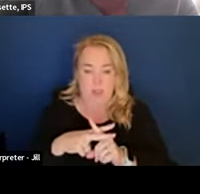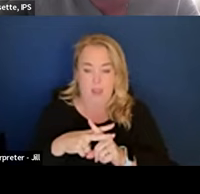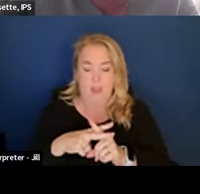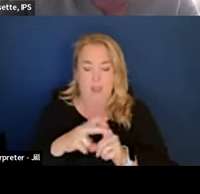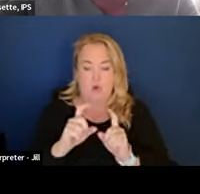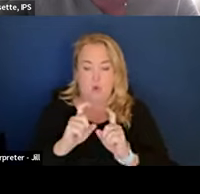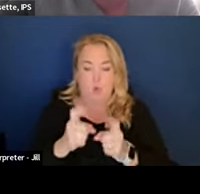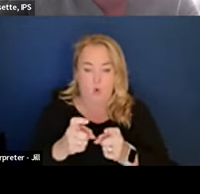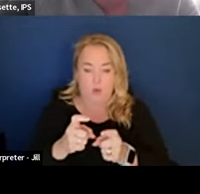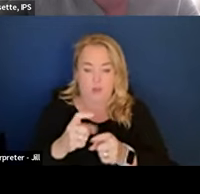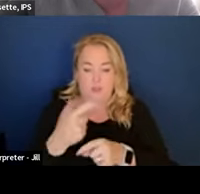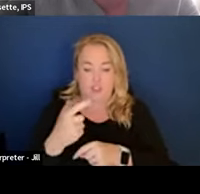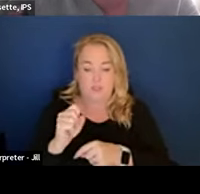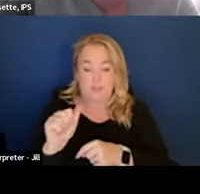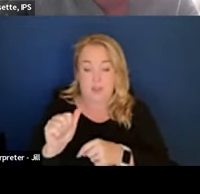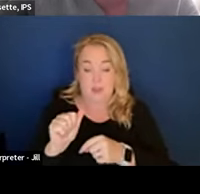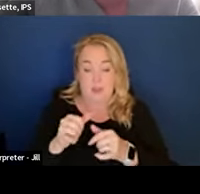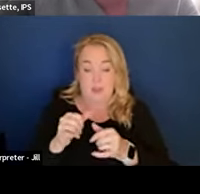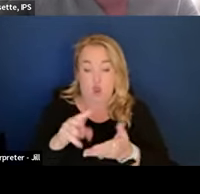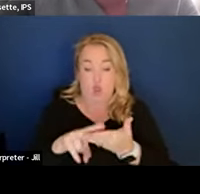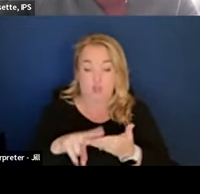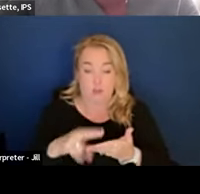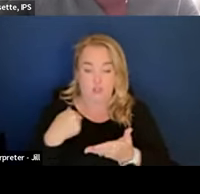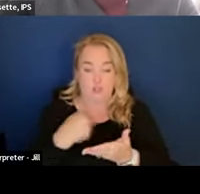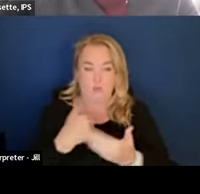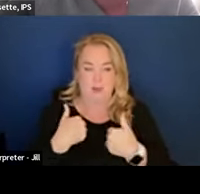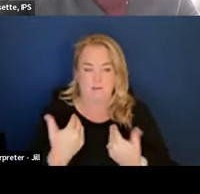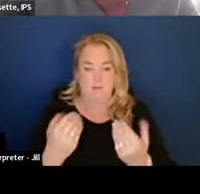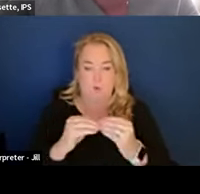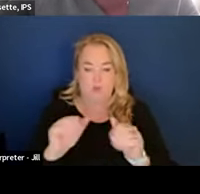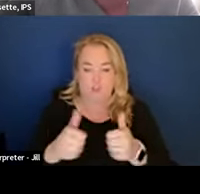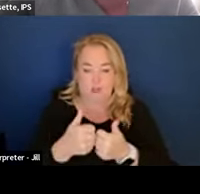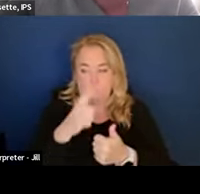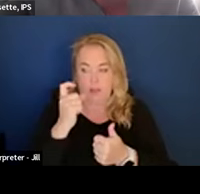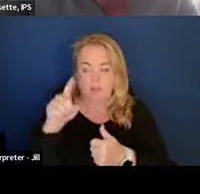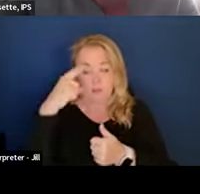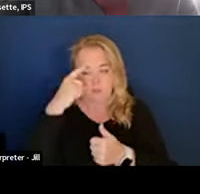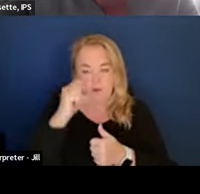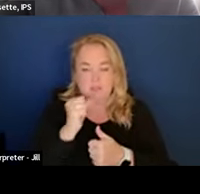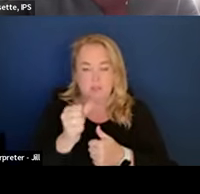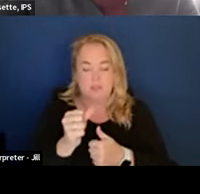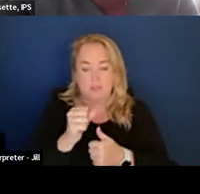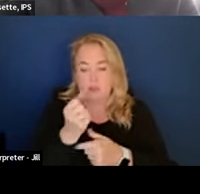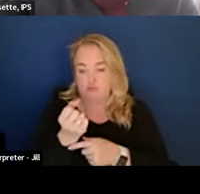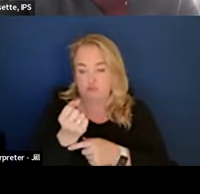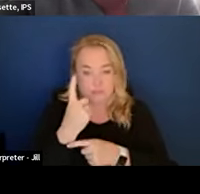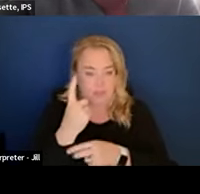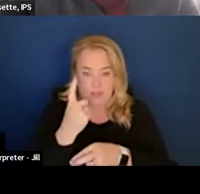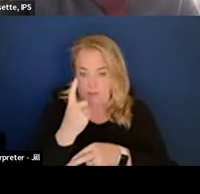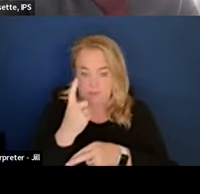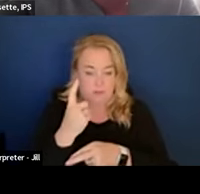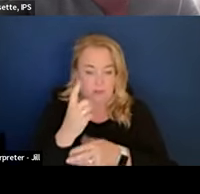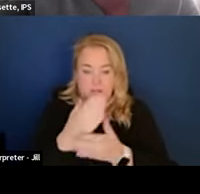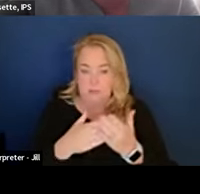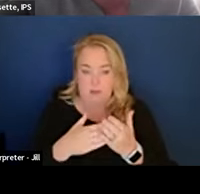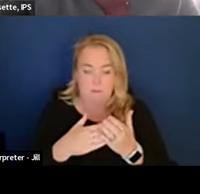GSA contract, we have even more challenges, because the government does not understand some of